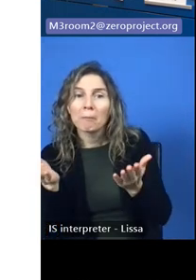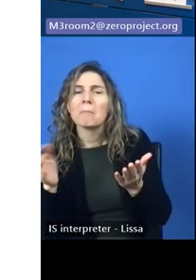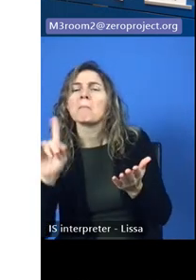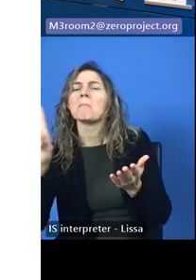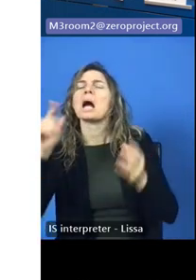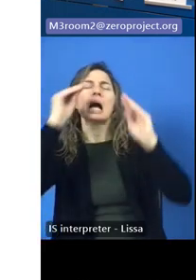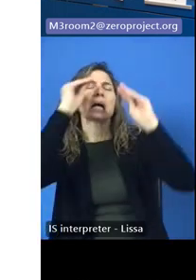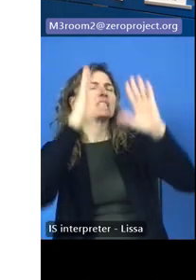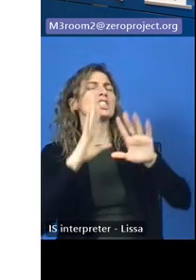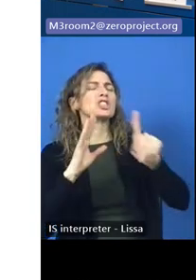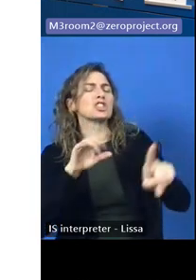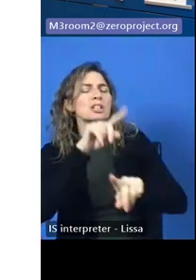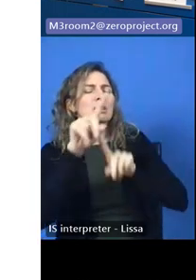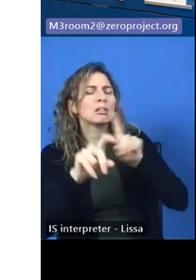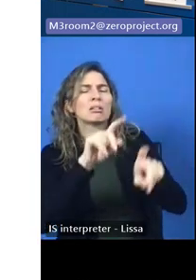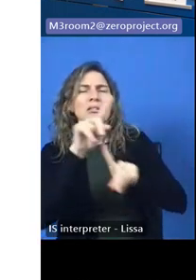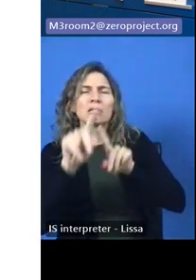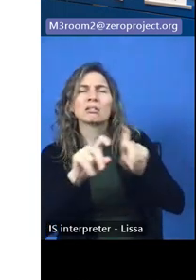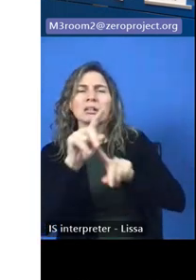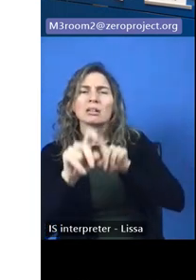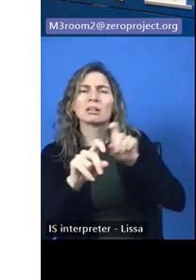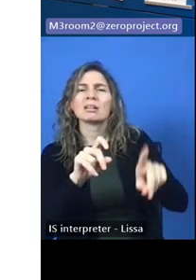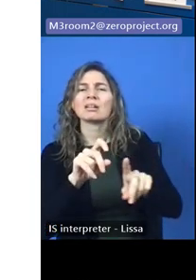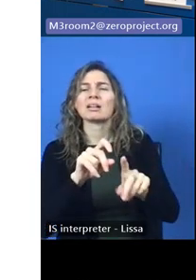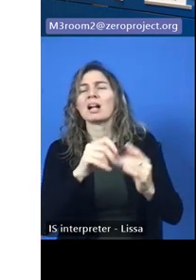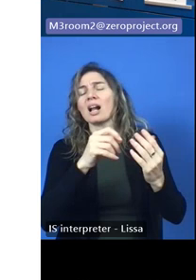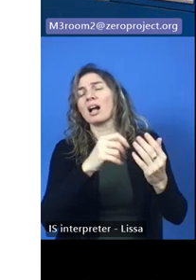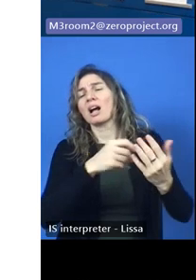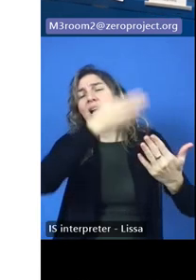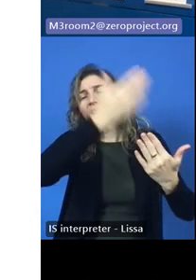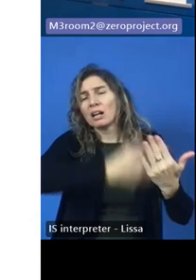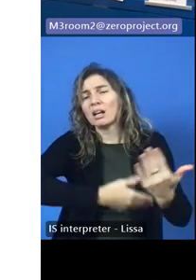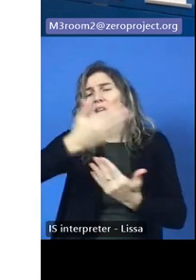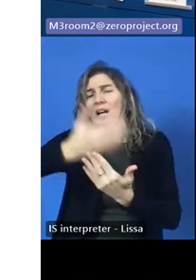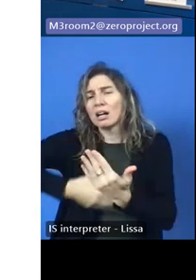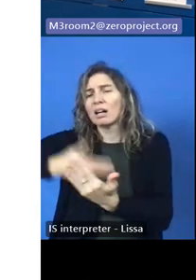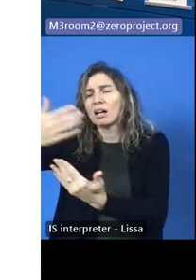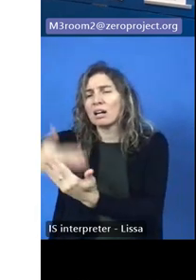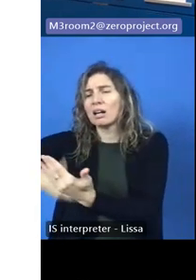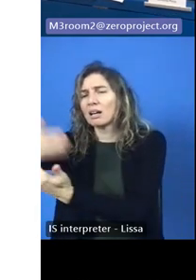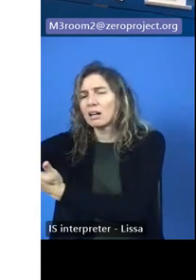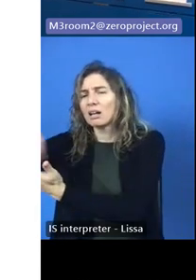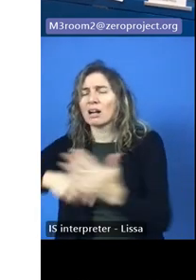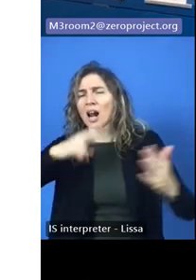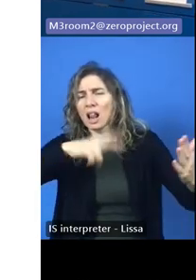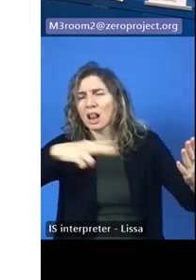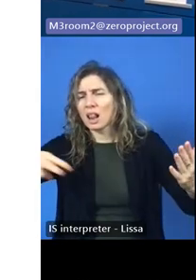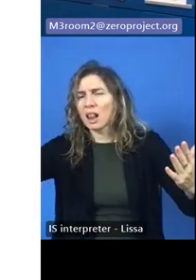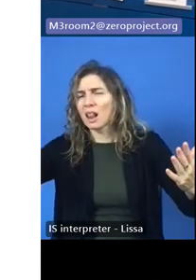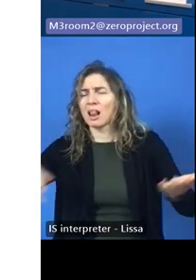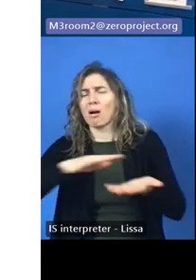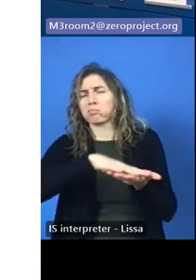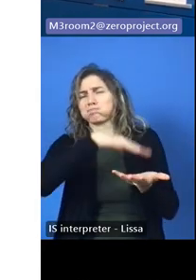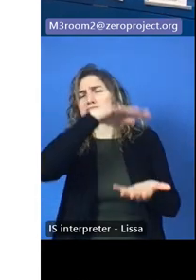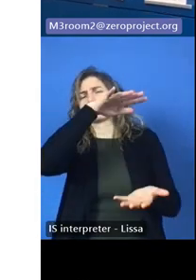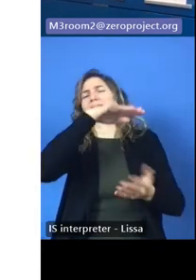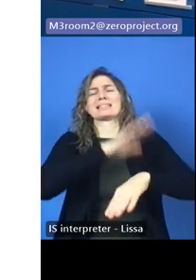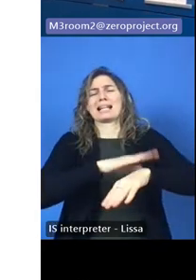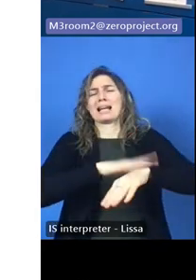quite lengthy and it may take time for the teacher to look at it. So we developed the material